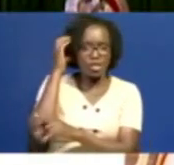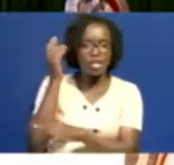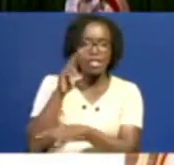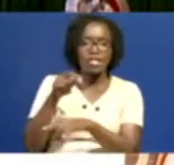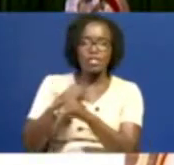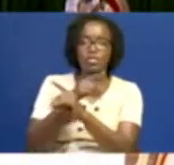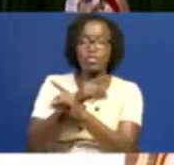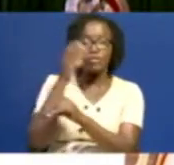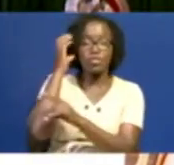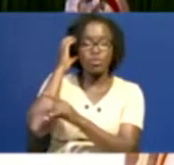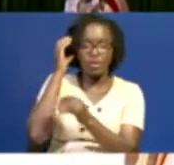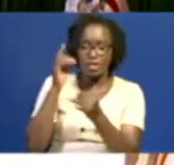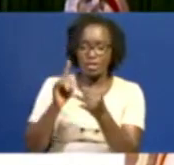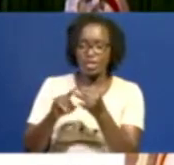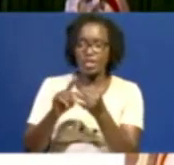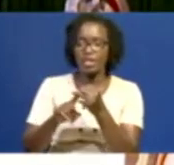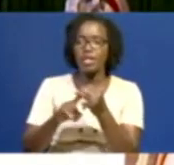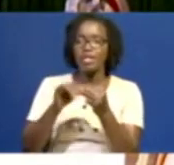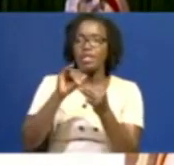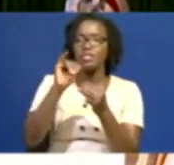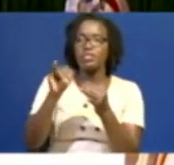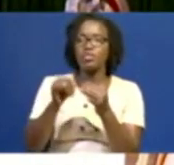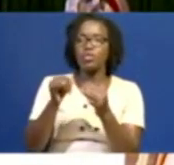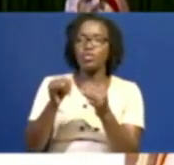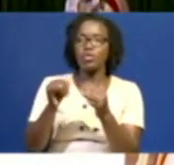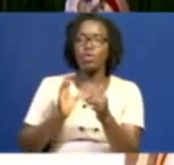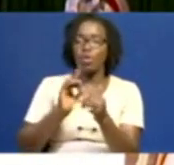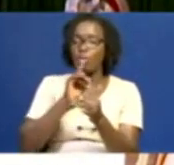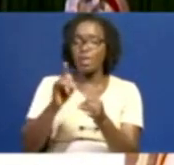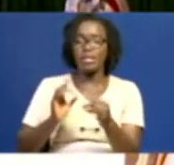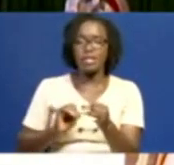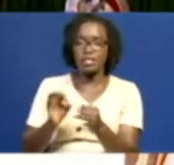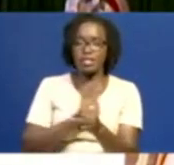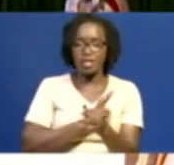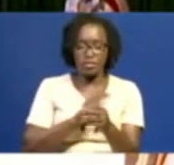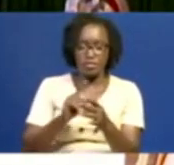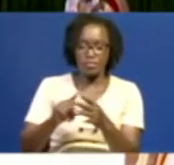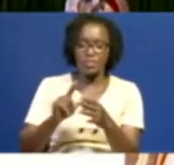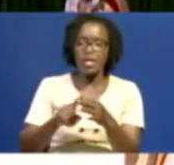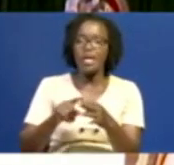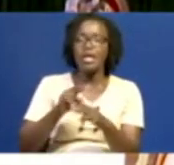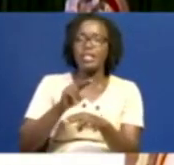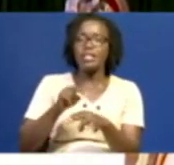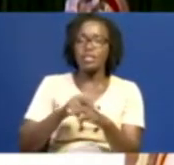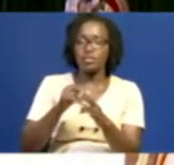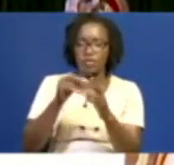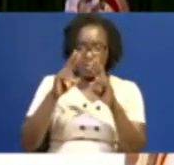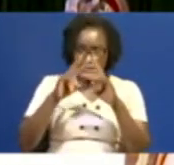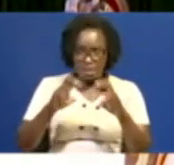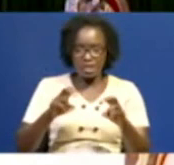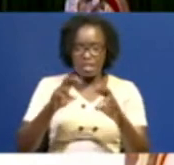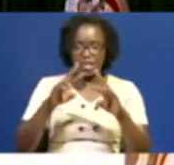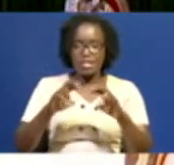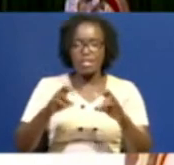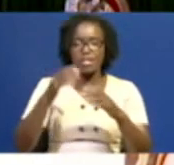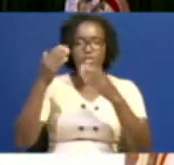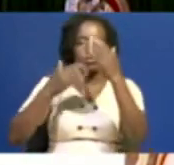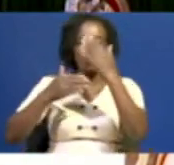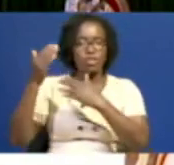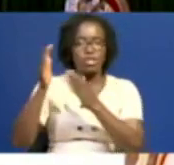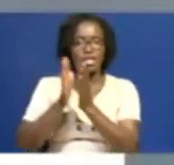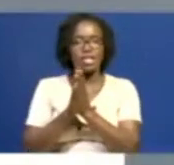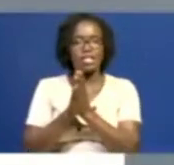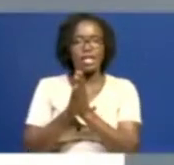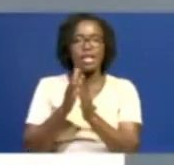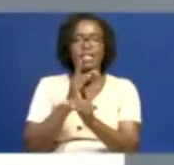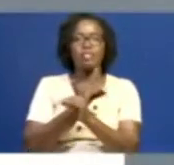Defense College, the Joint Command and Staff College, the National Intelligence and Research University College, and the Defense College of Health